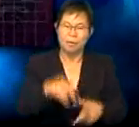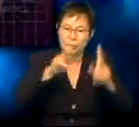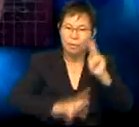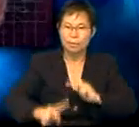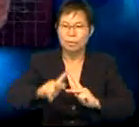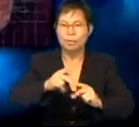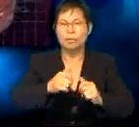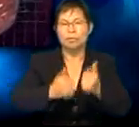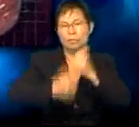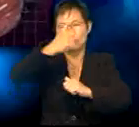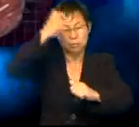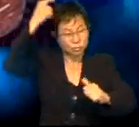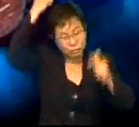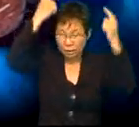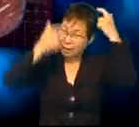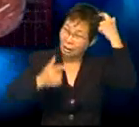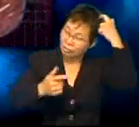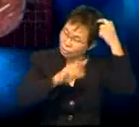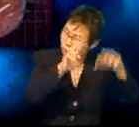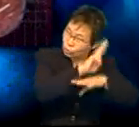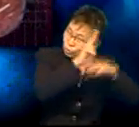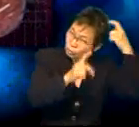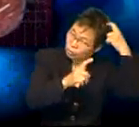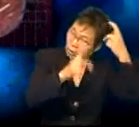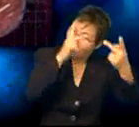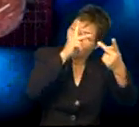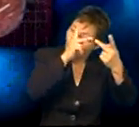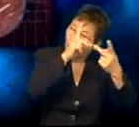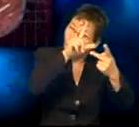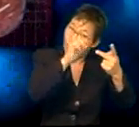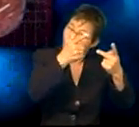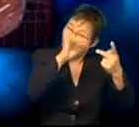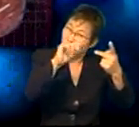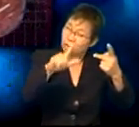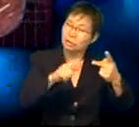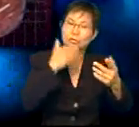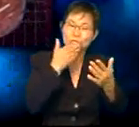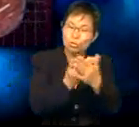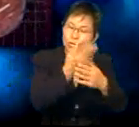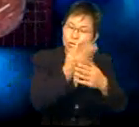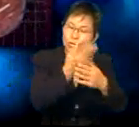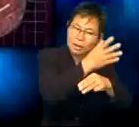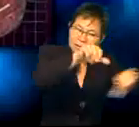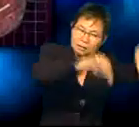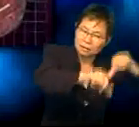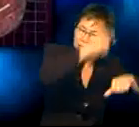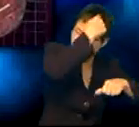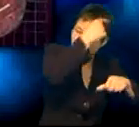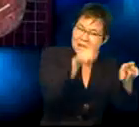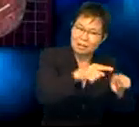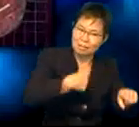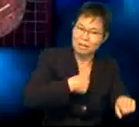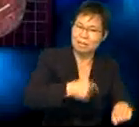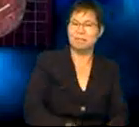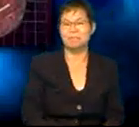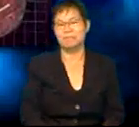People who mostly use the left side of their brain are logical thinkers. They are good at maths and science, like me.